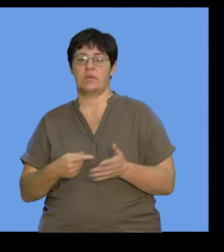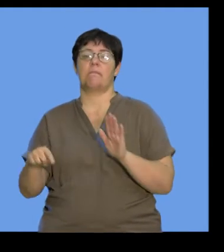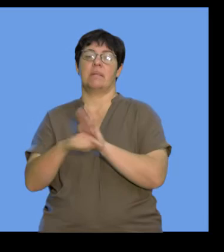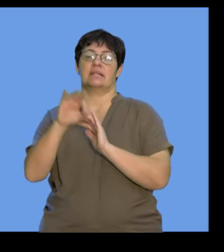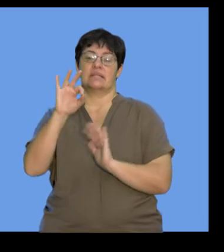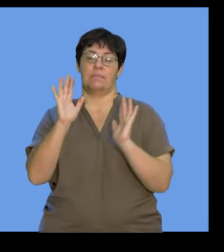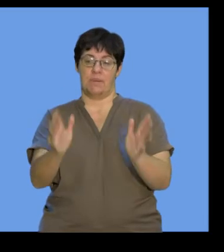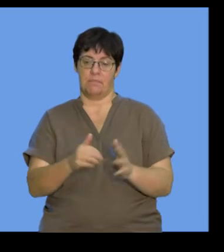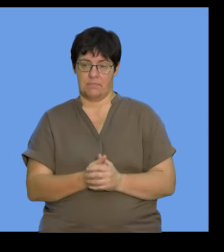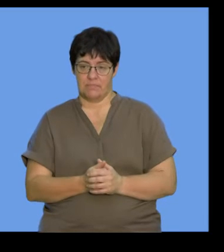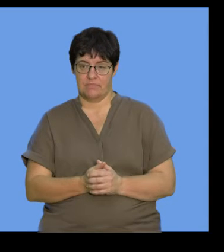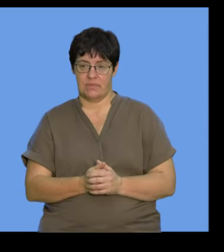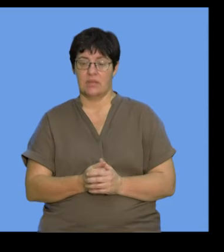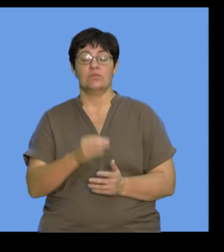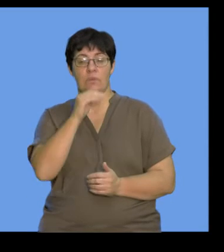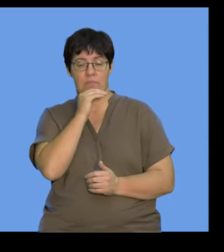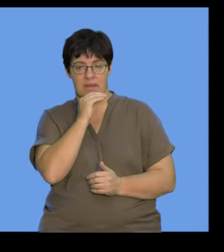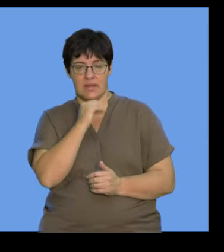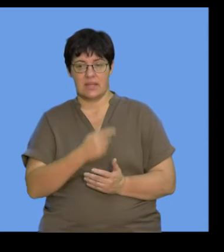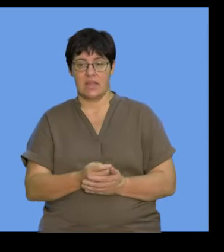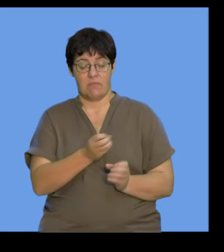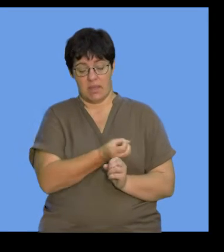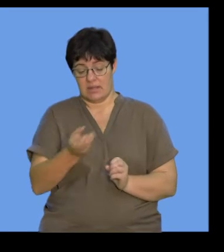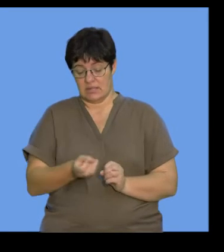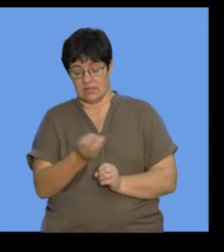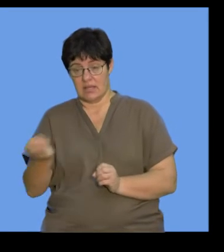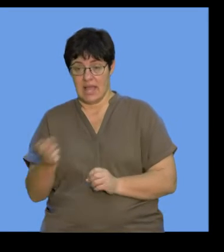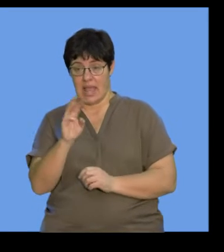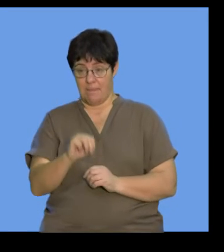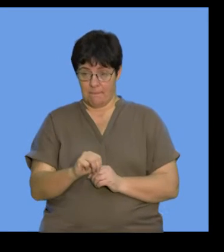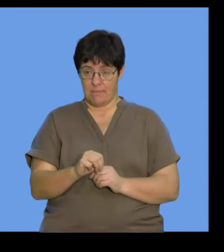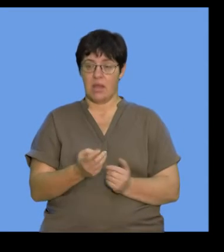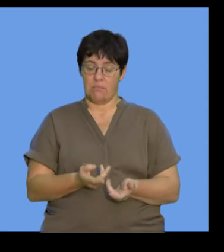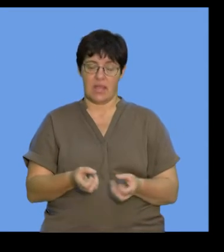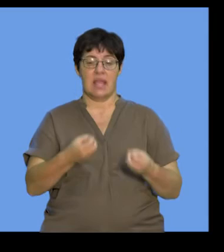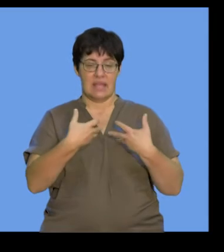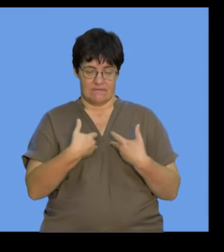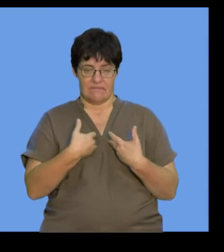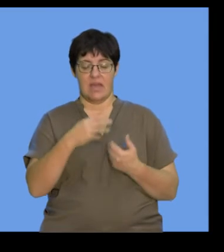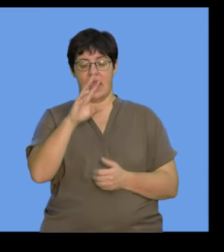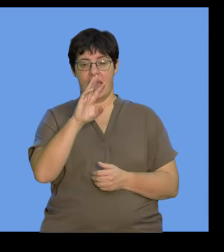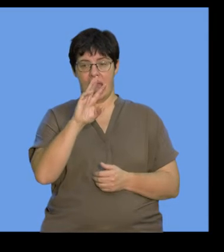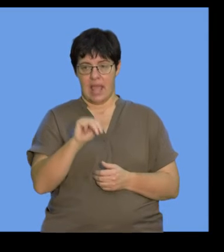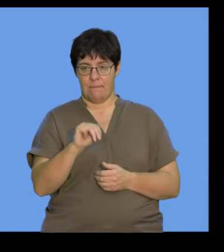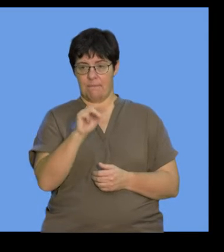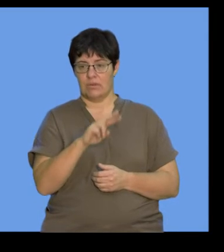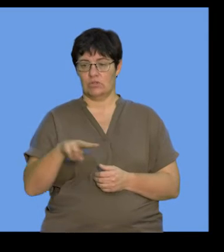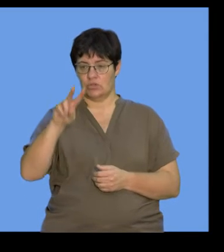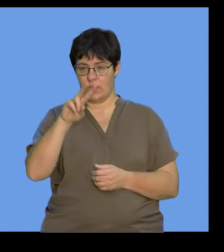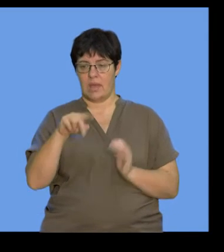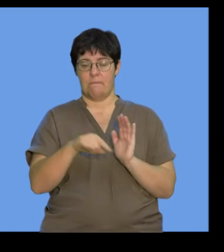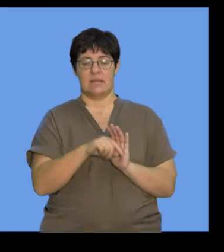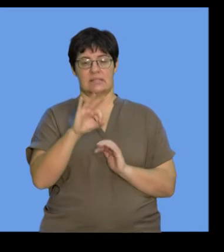3. Such that if I distribute the m, it will take me back to what the question